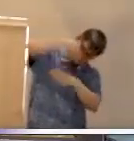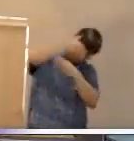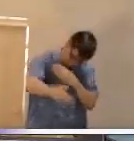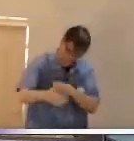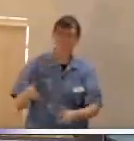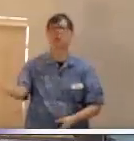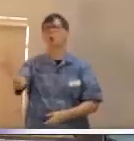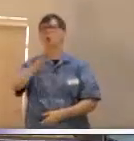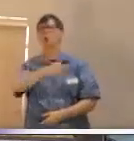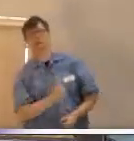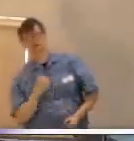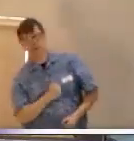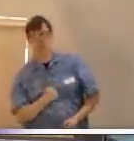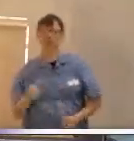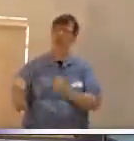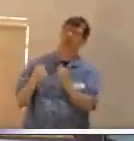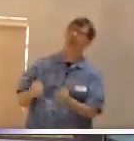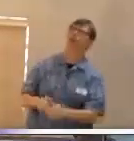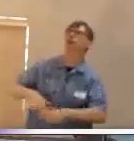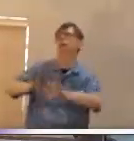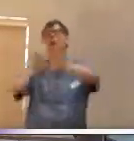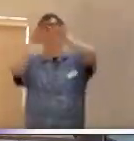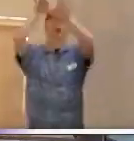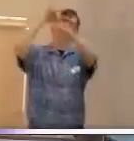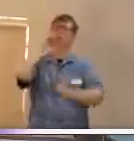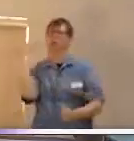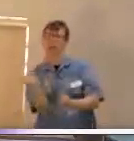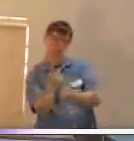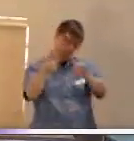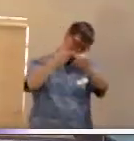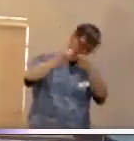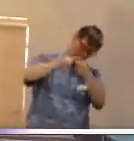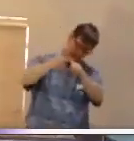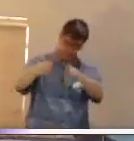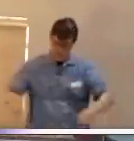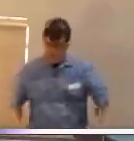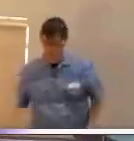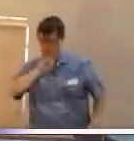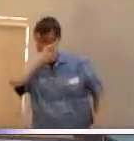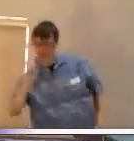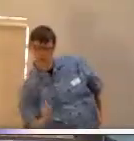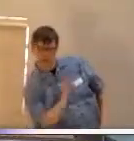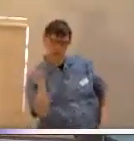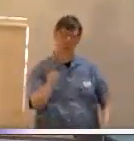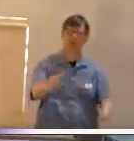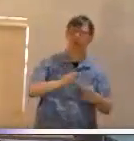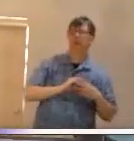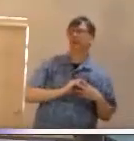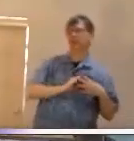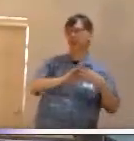self, and our energy soars and our life changes and we live just as we desired